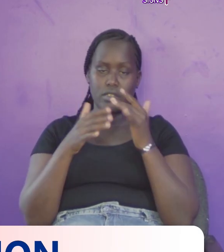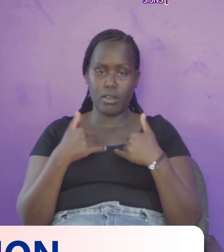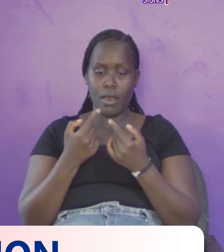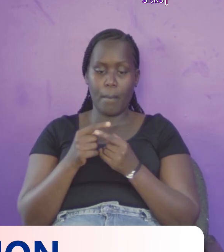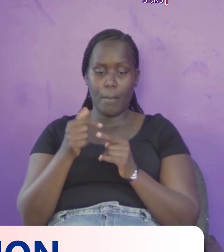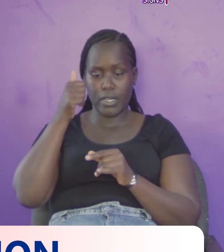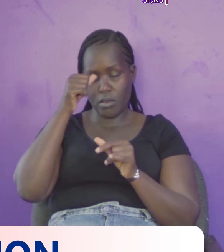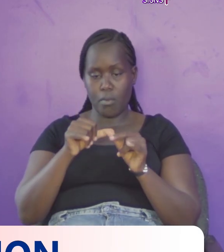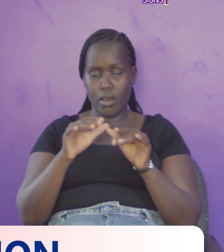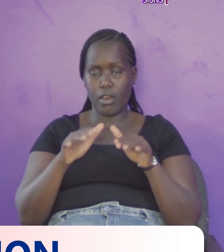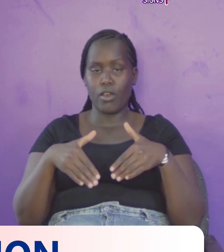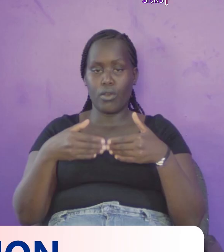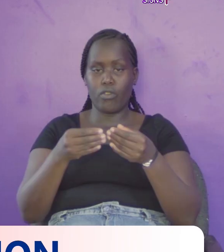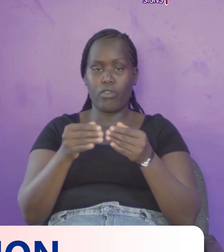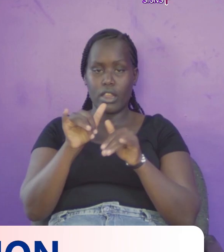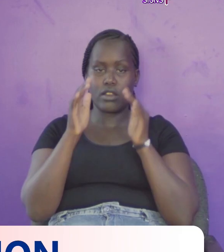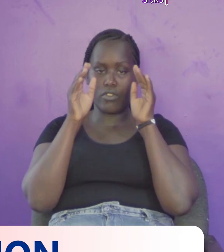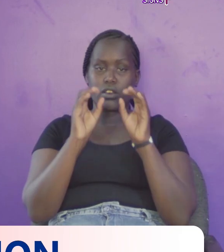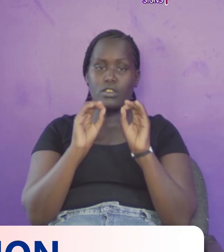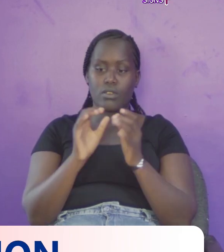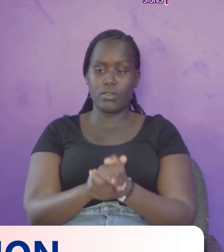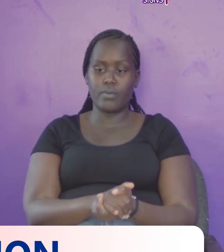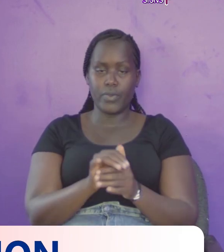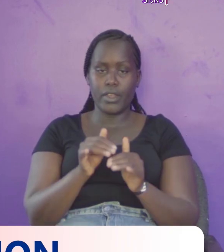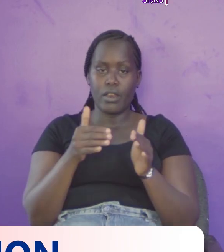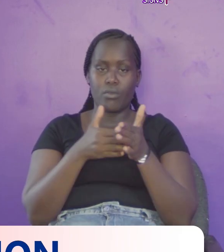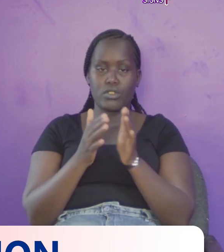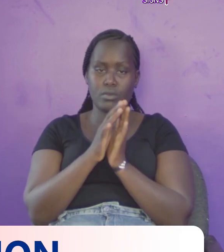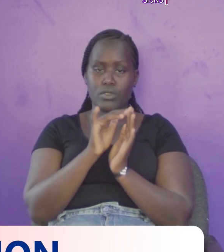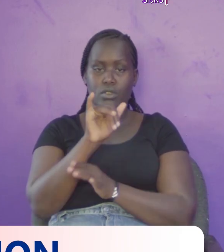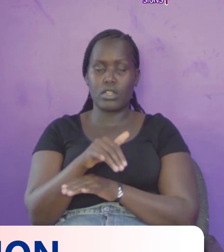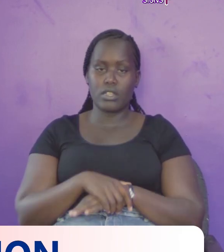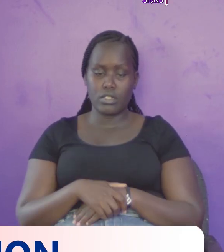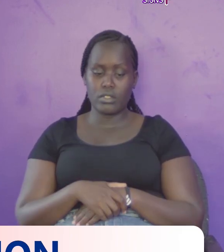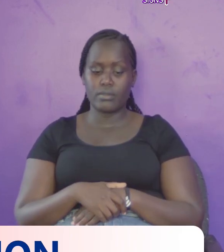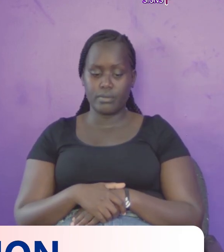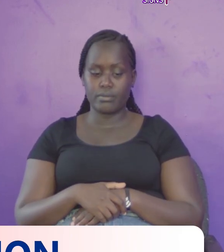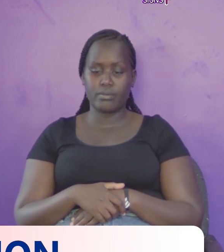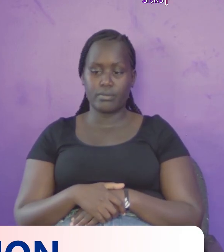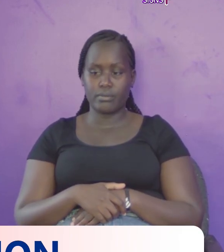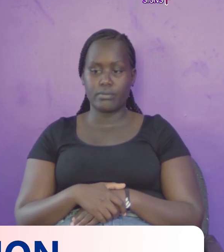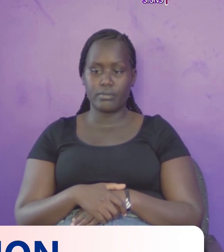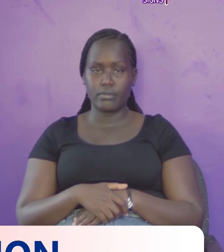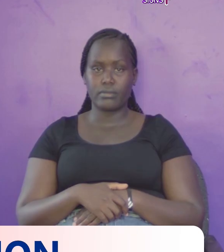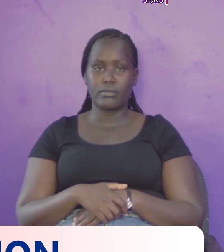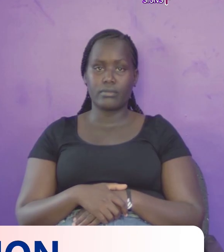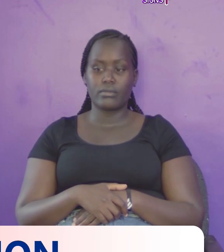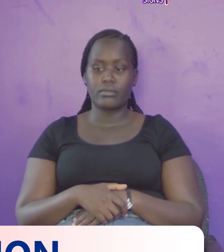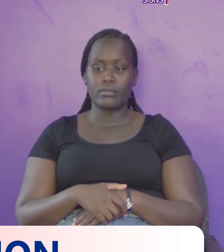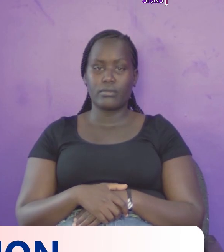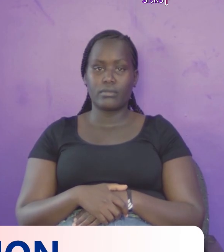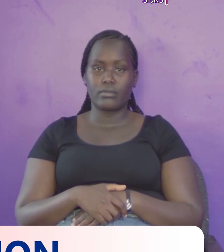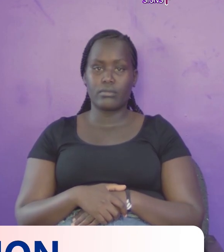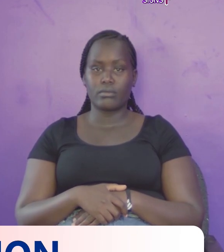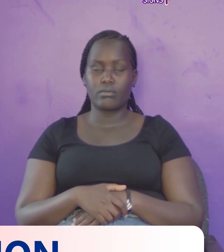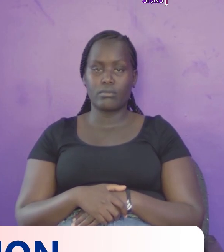that attention. So, who am I? Able to watch your story. Let's talk about by-elections kidogo. The leaders should be